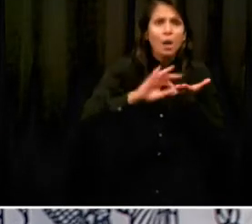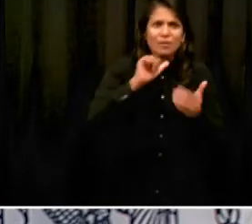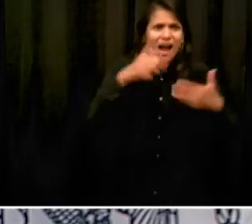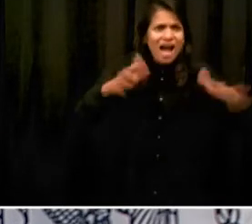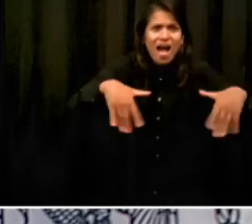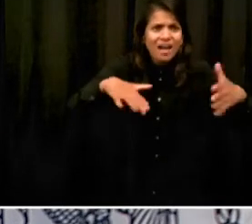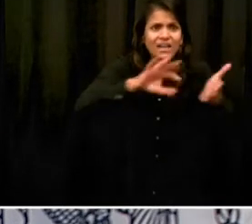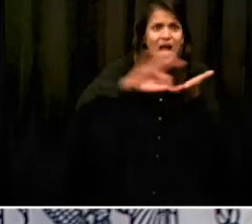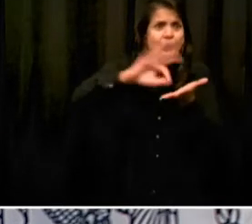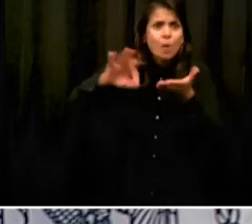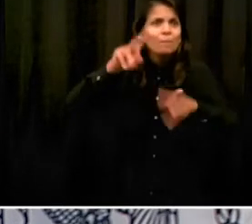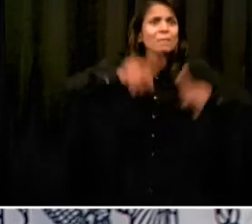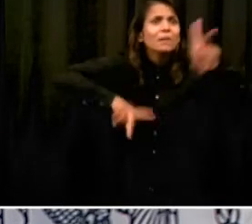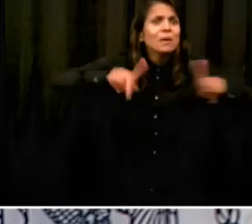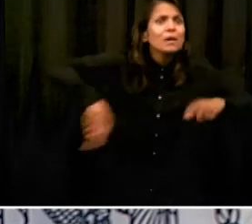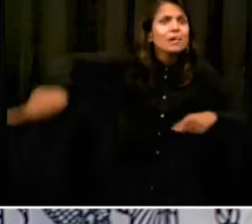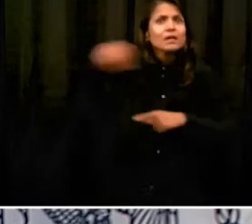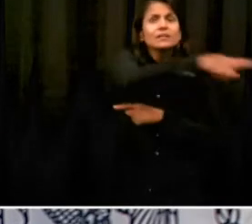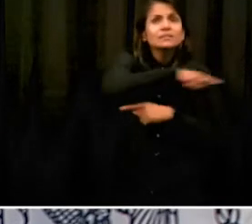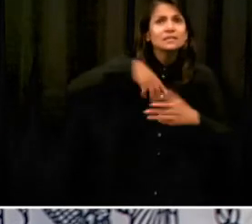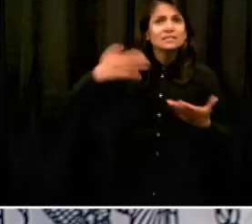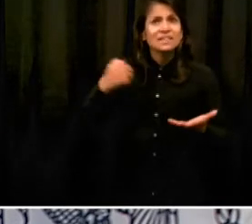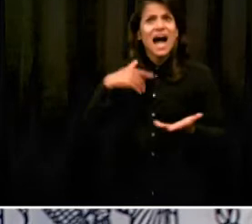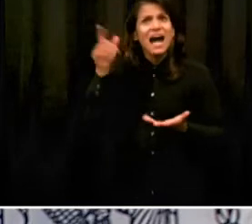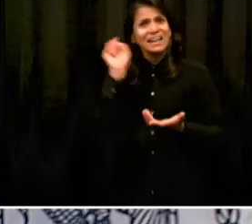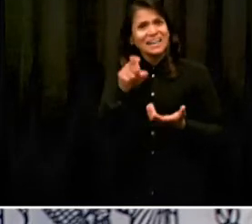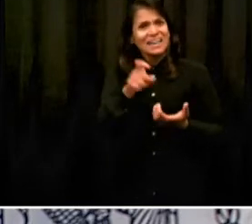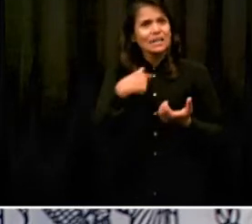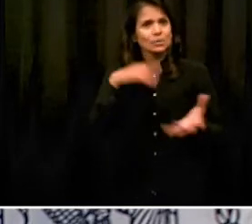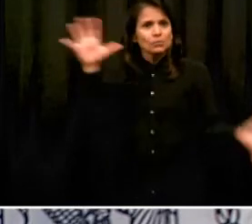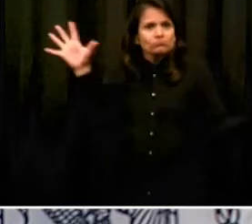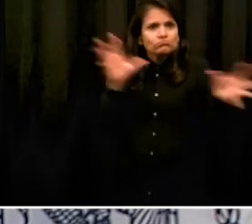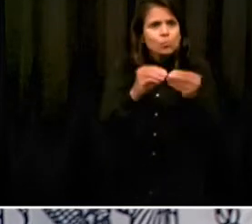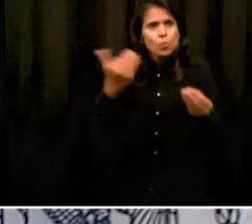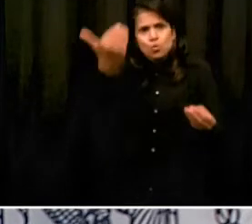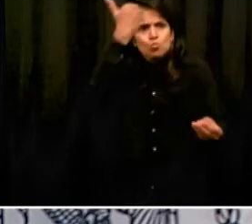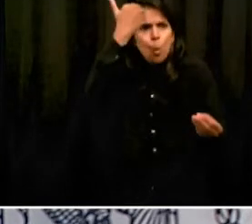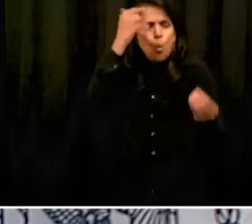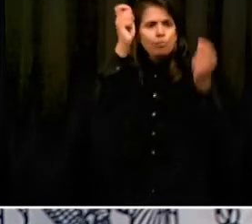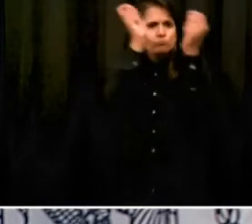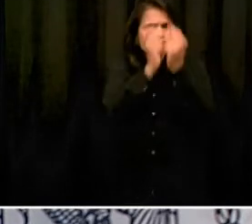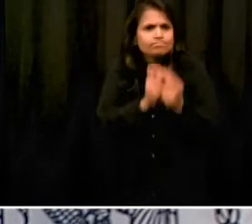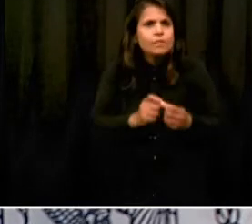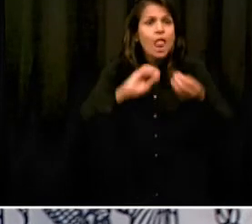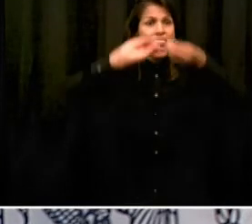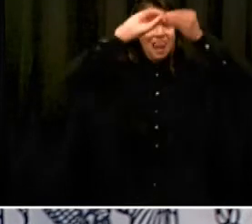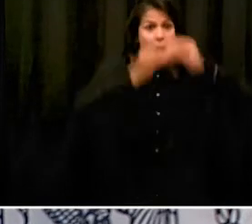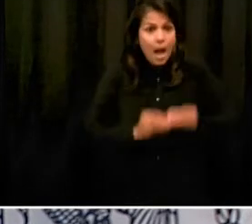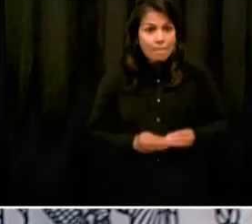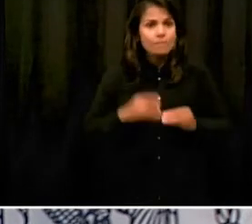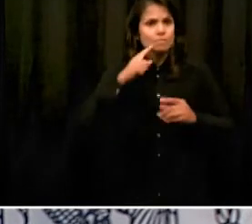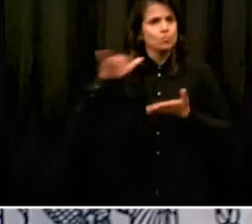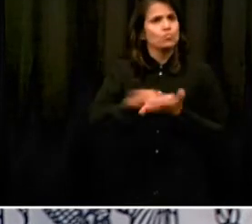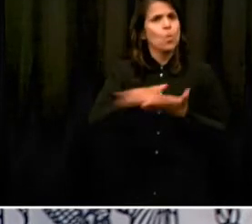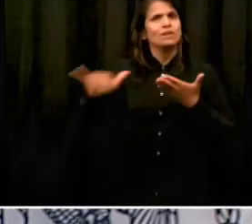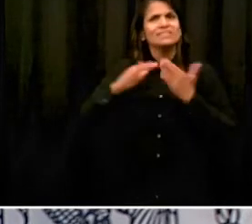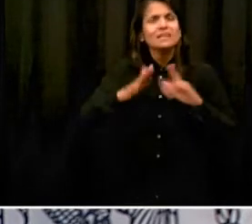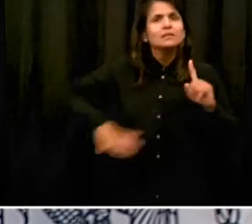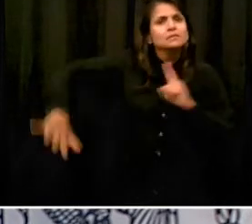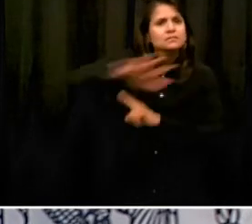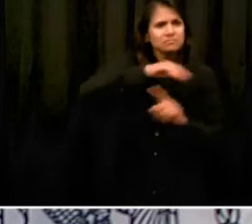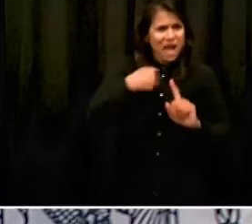inaccurate count, unless someone has an agenda that causes them to want to see an inaccurate count? We did